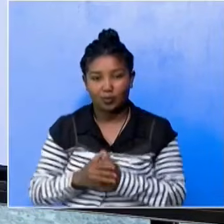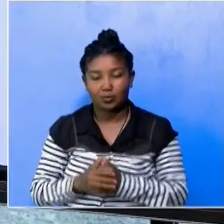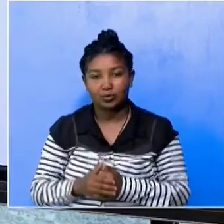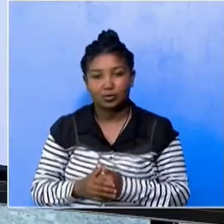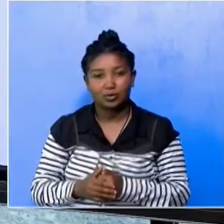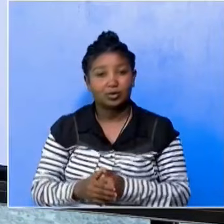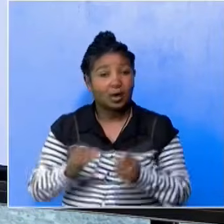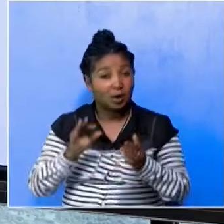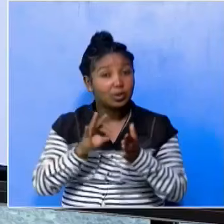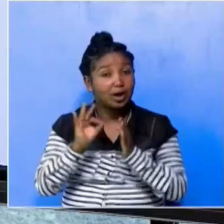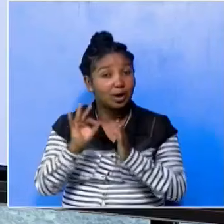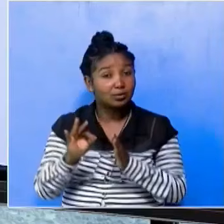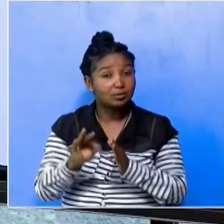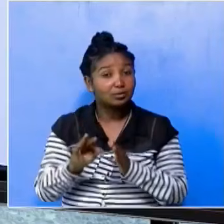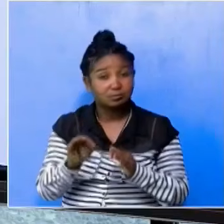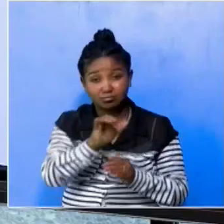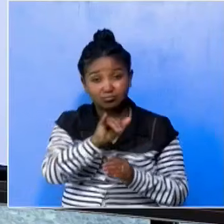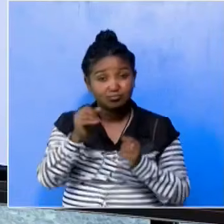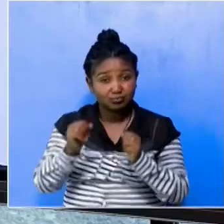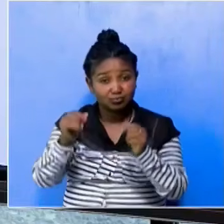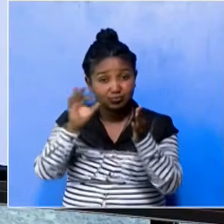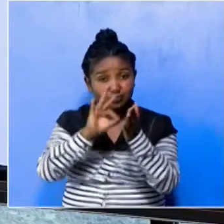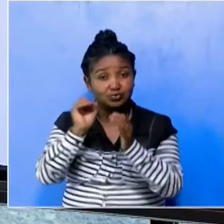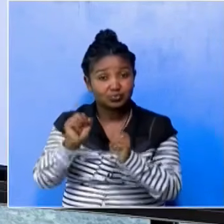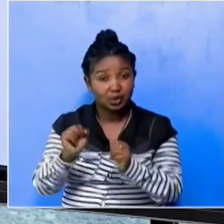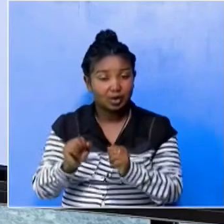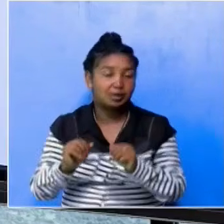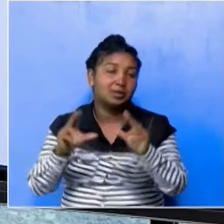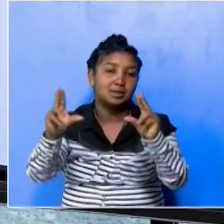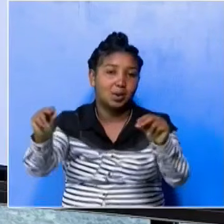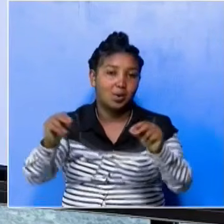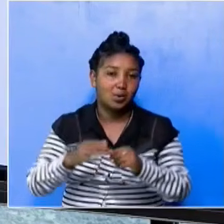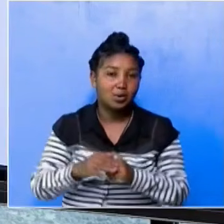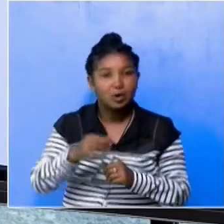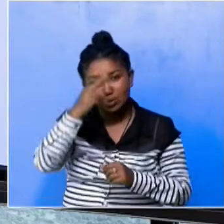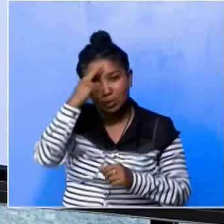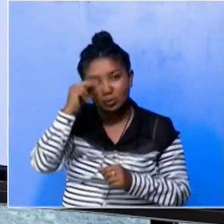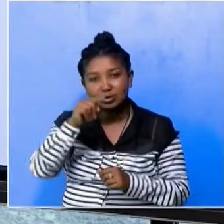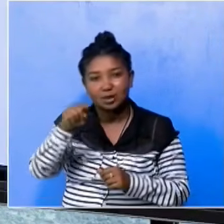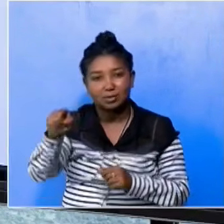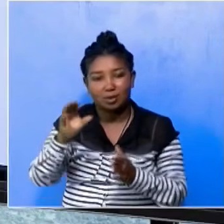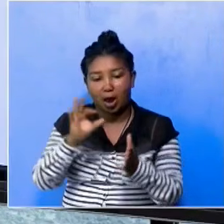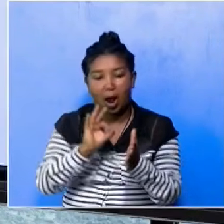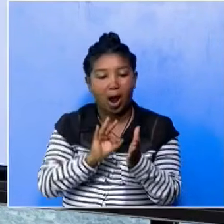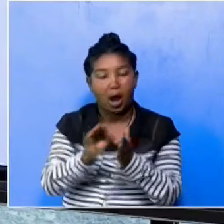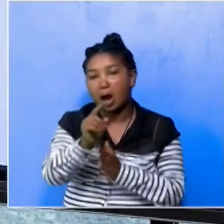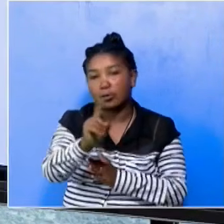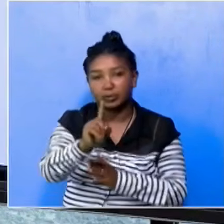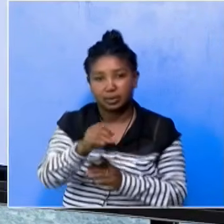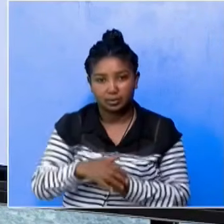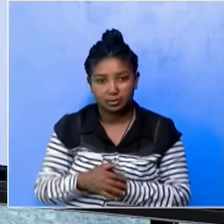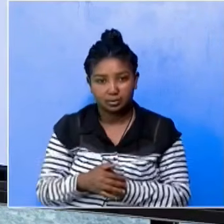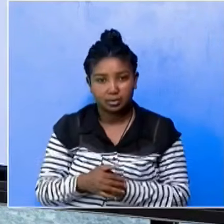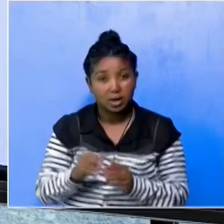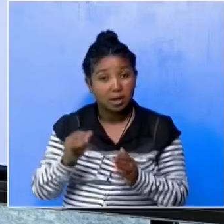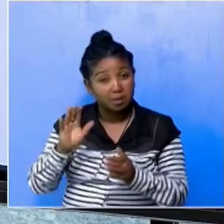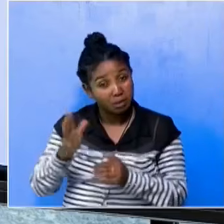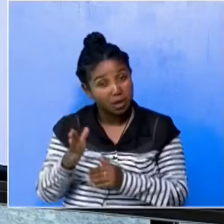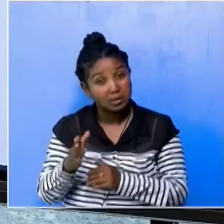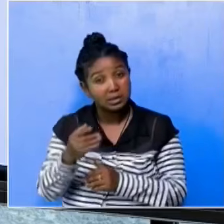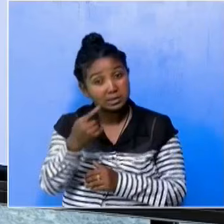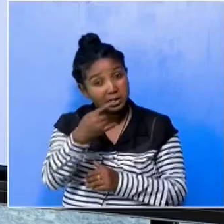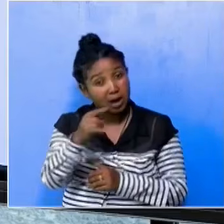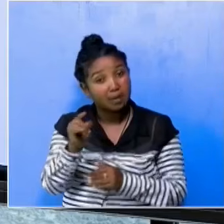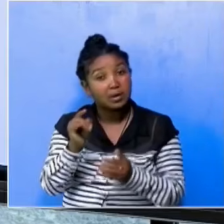Can we count them? We cannot, because they are uncountable. Maybe they can